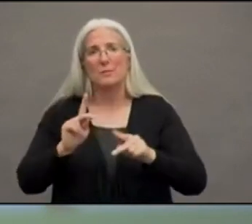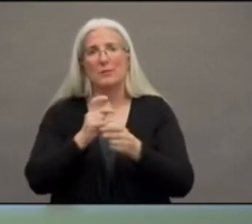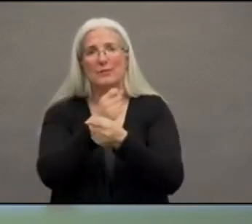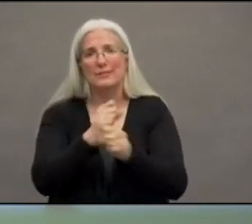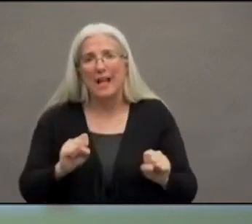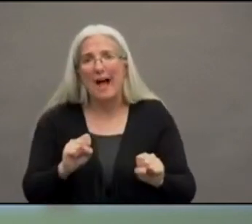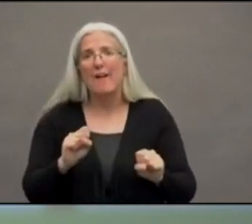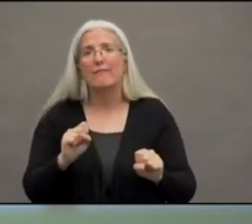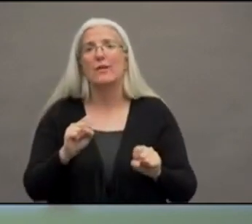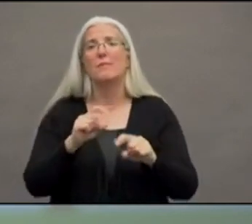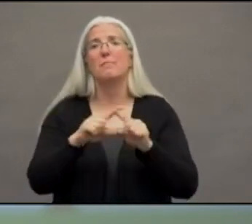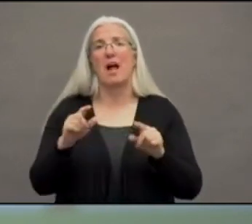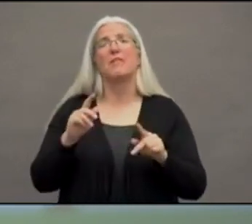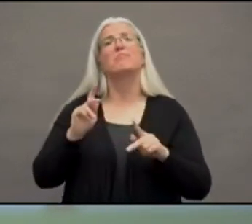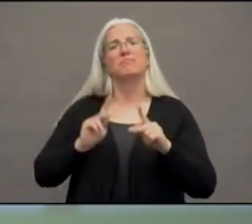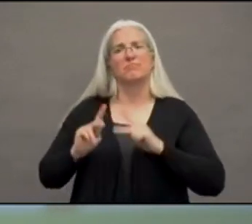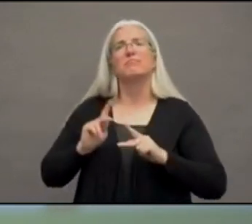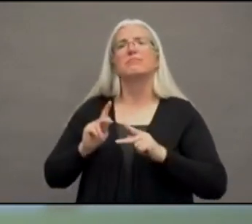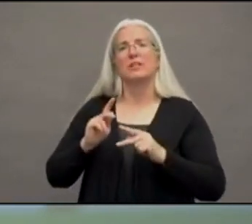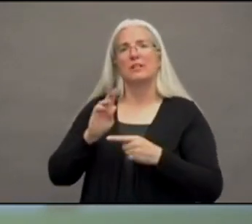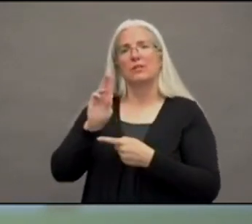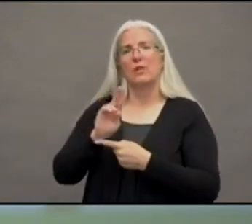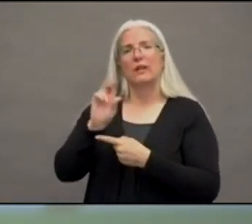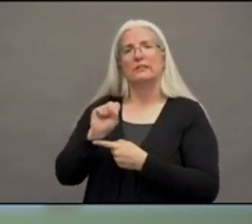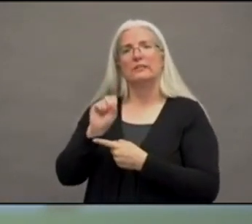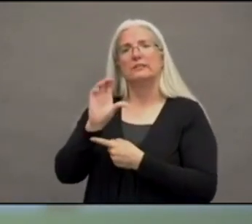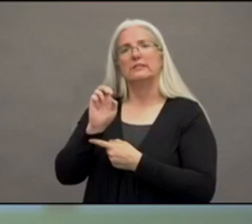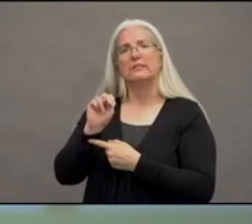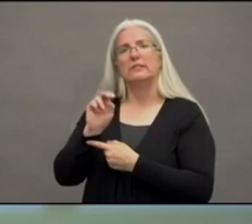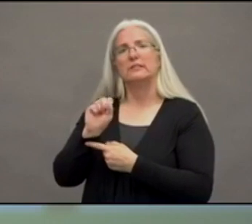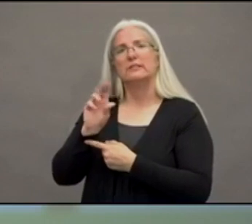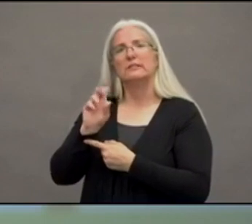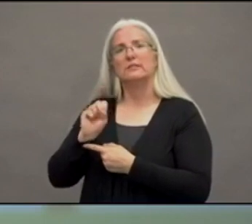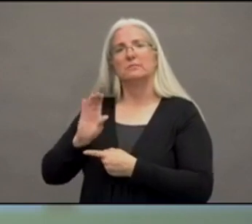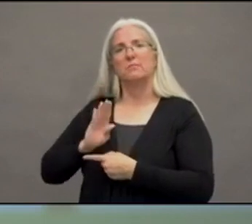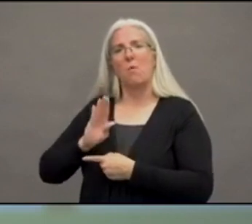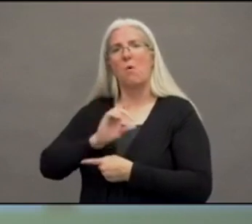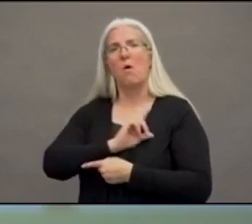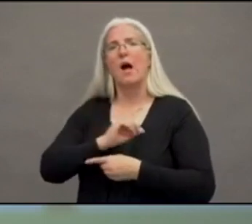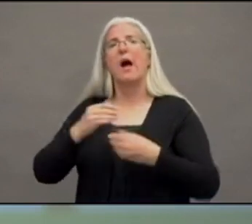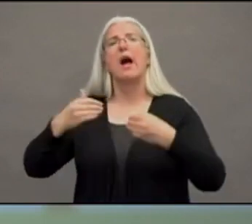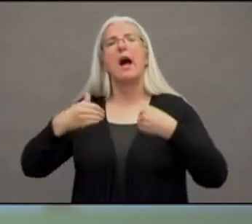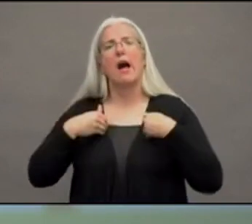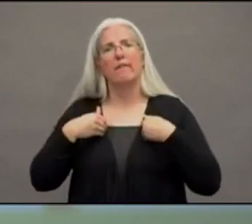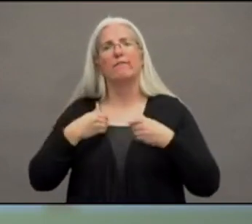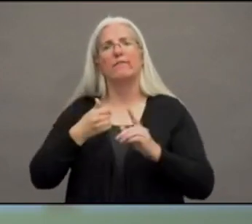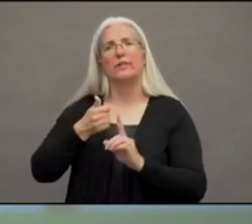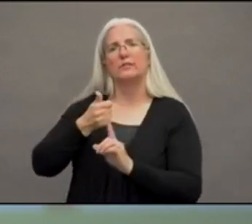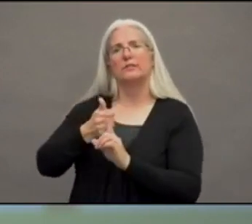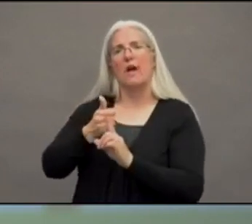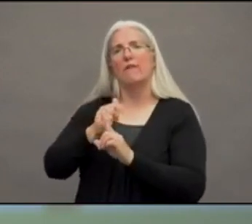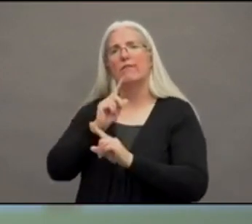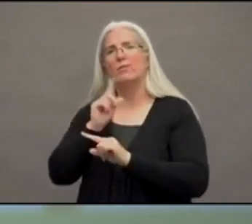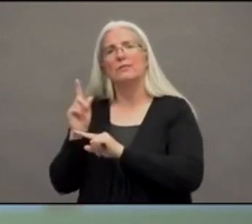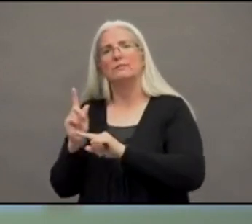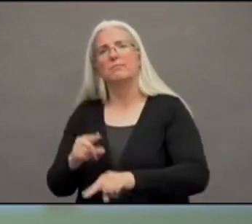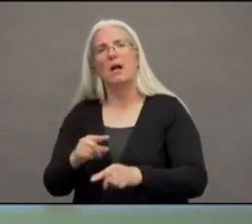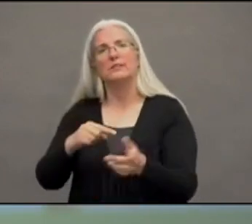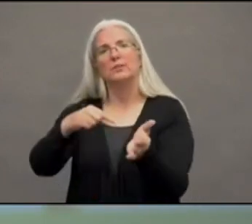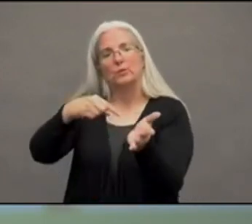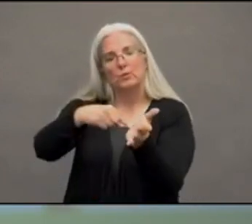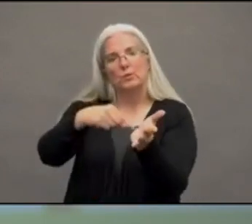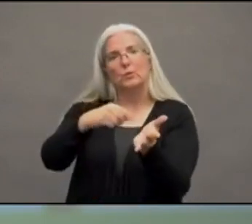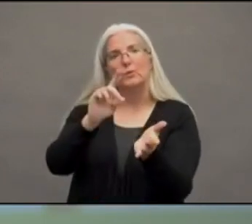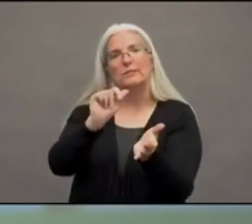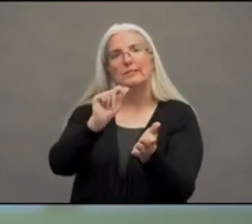to COVID-19, also extended the self-response deadline out until October 31st, 2020. So while we